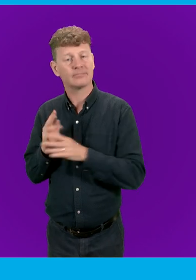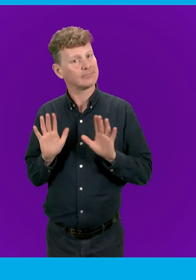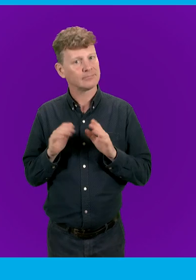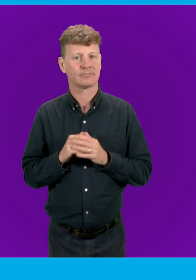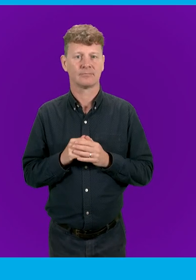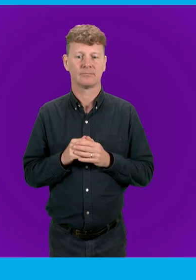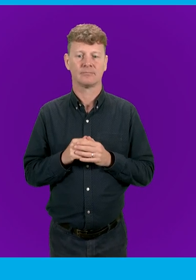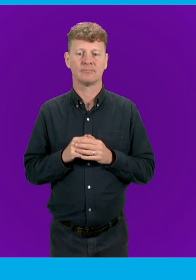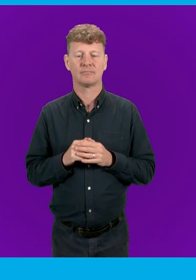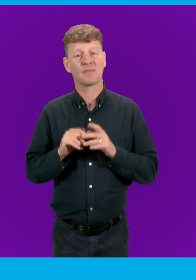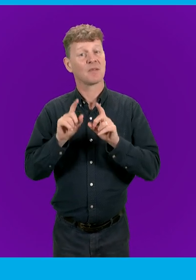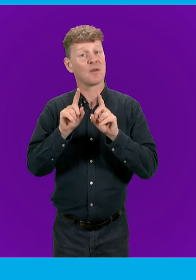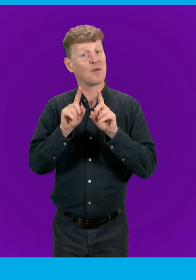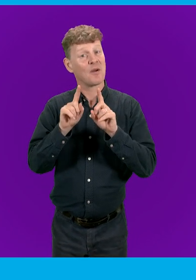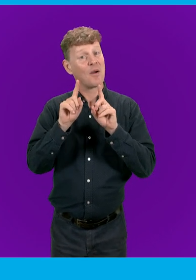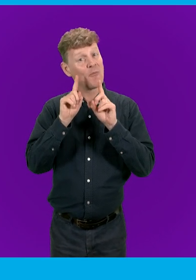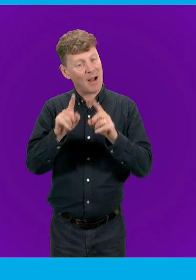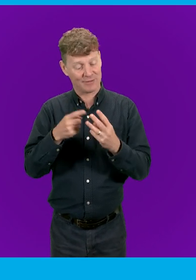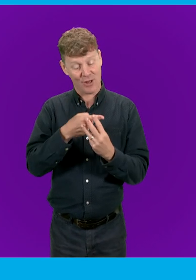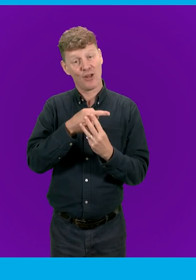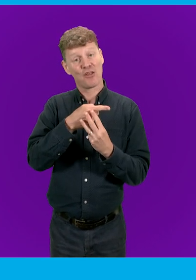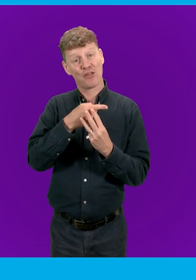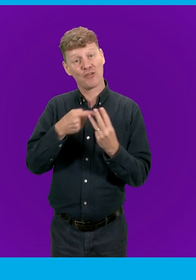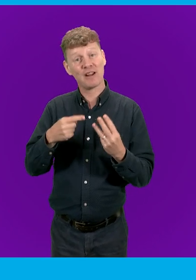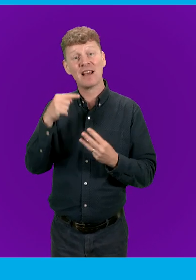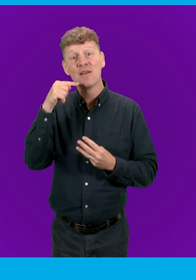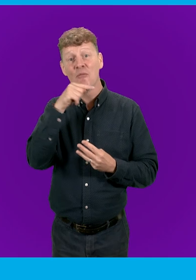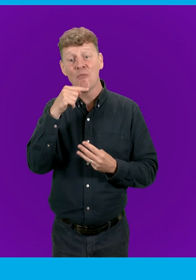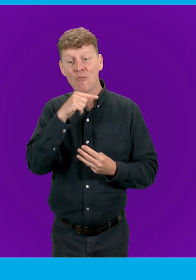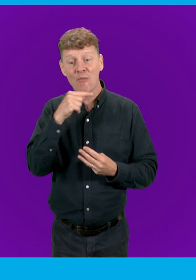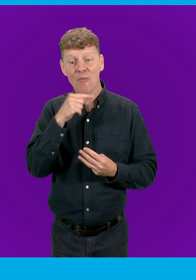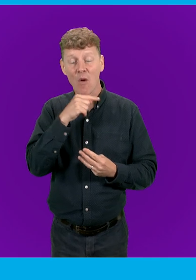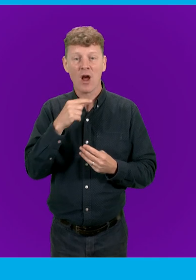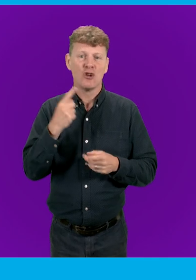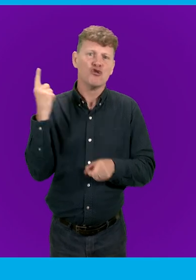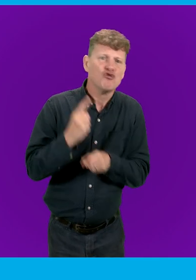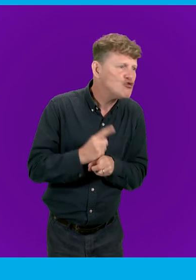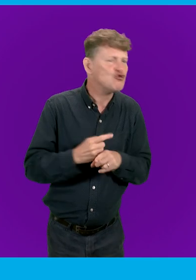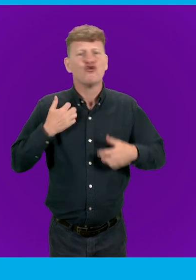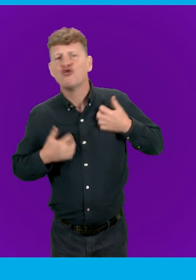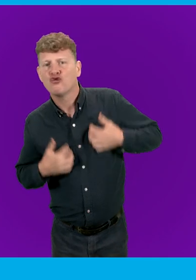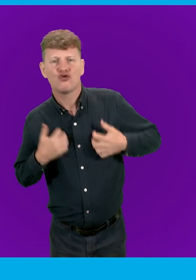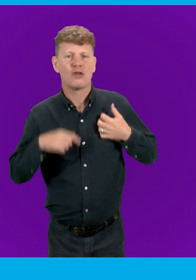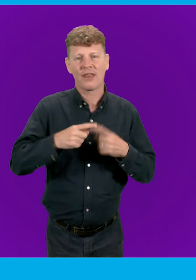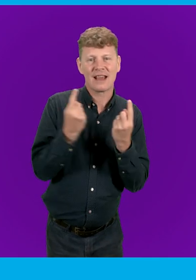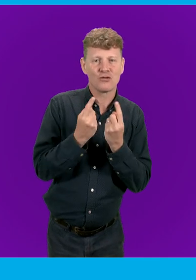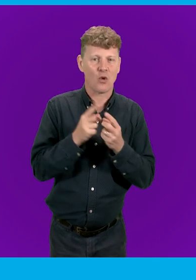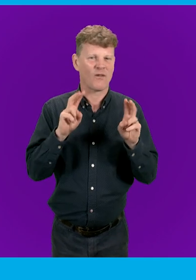But equally, I haven't seen any of them kind of get stuck in the issues.